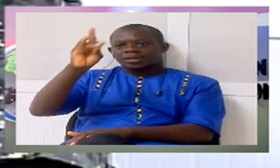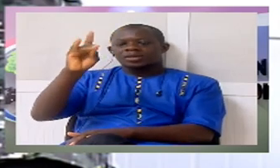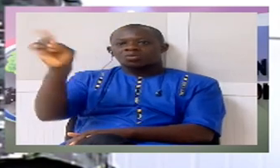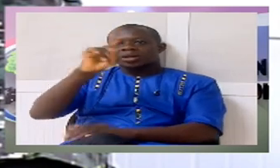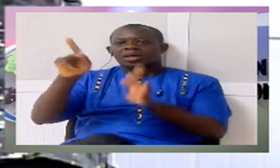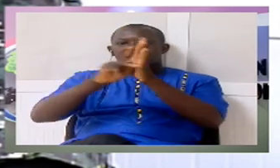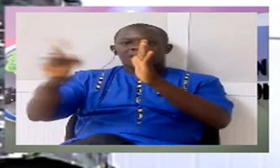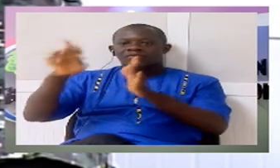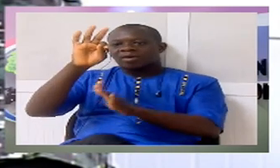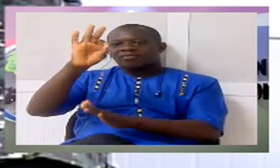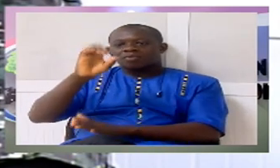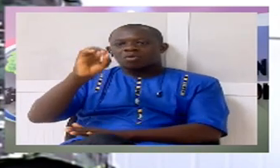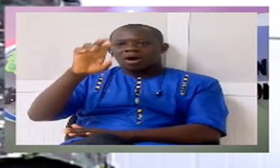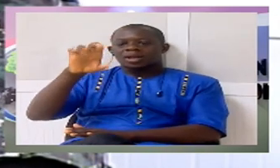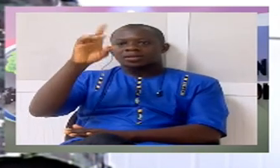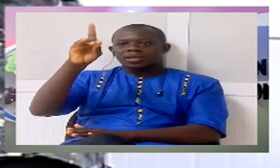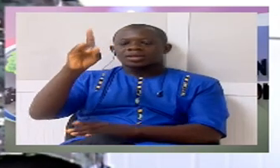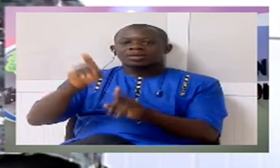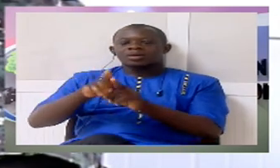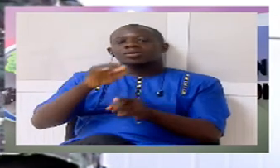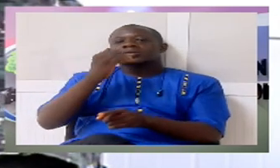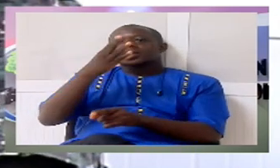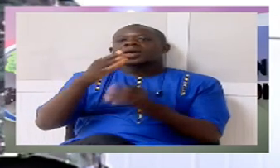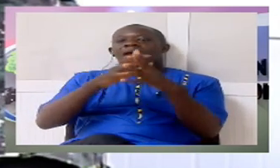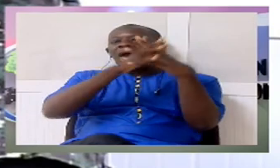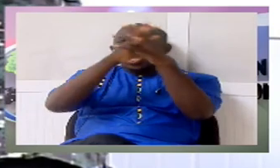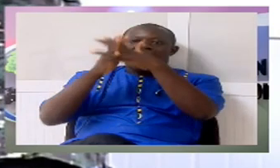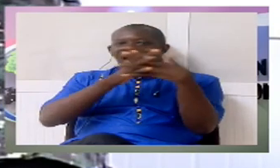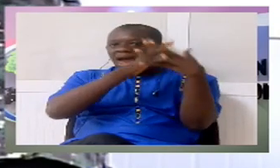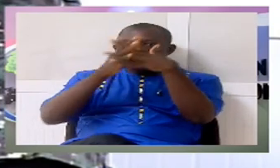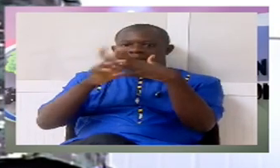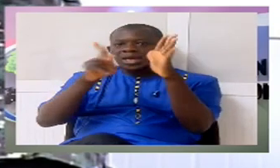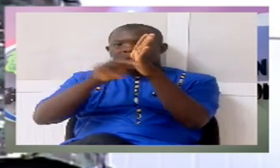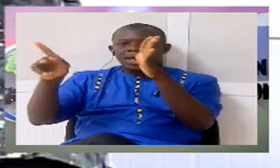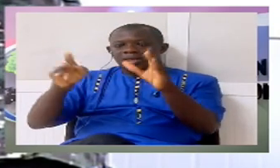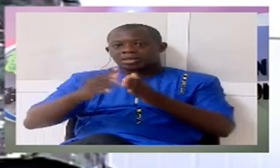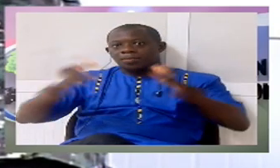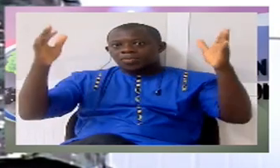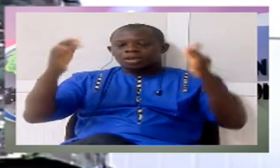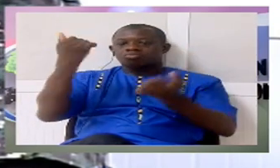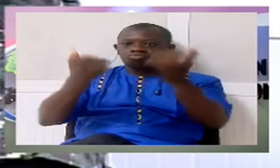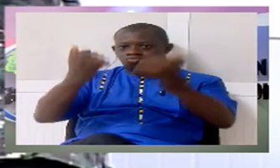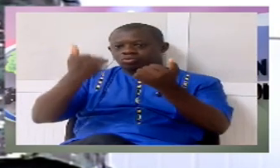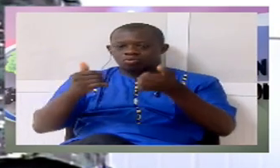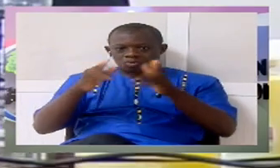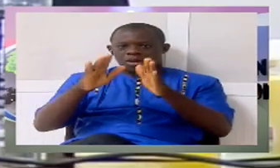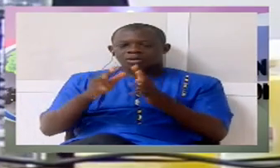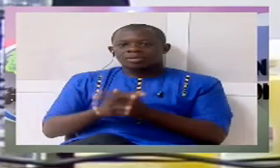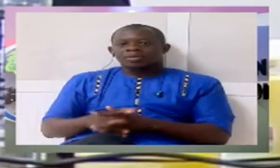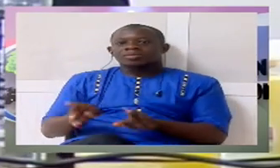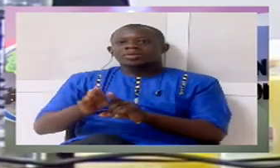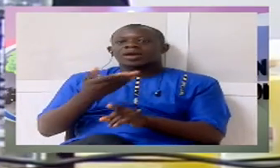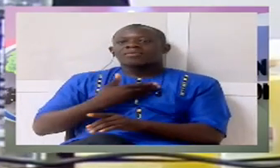Ford? American type. Moy Ford magi mom. American type. 8 cylinder